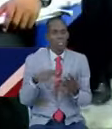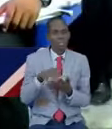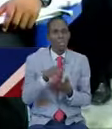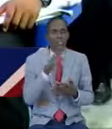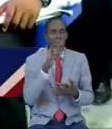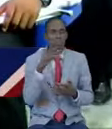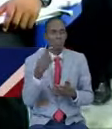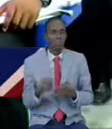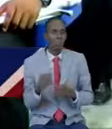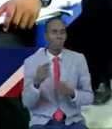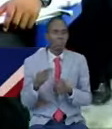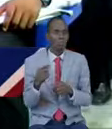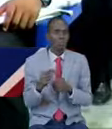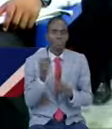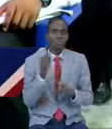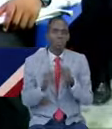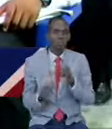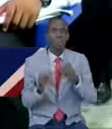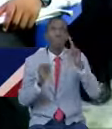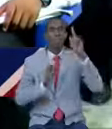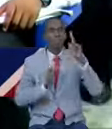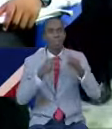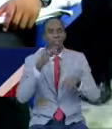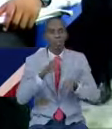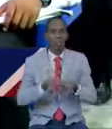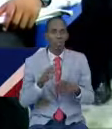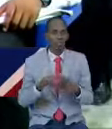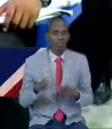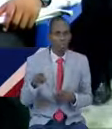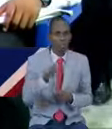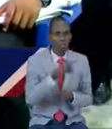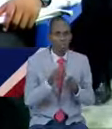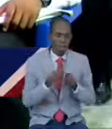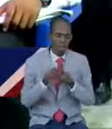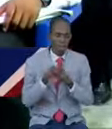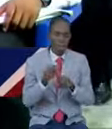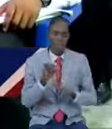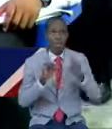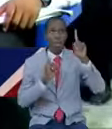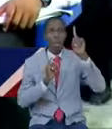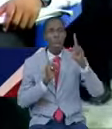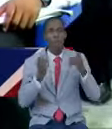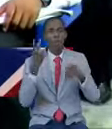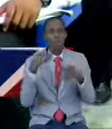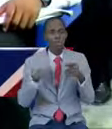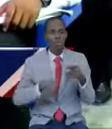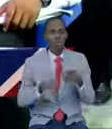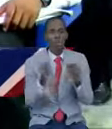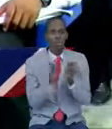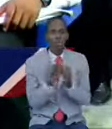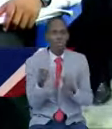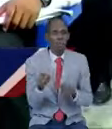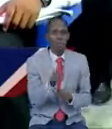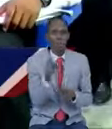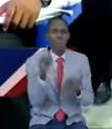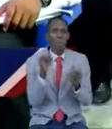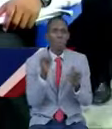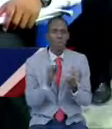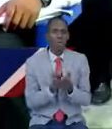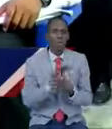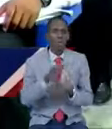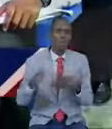words which I spake unto you while I was yet with you, that